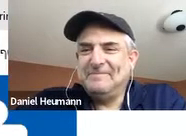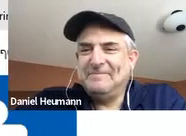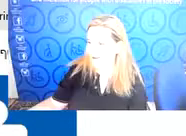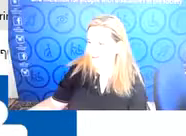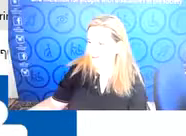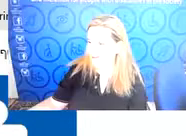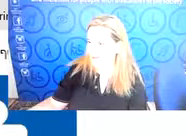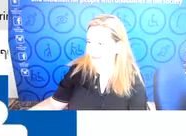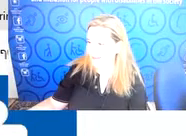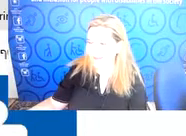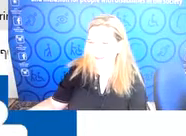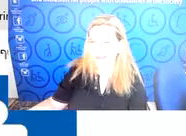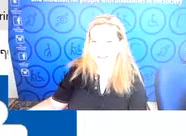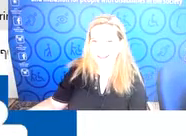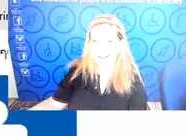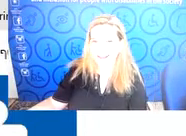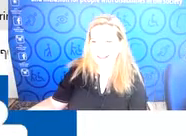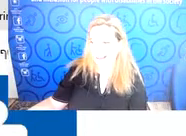Hi,